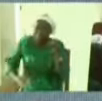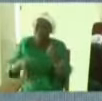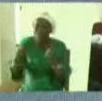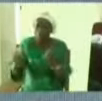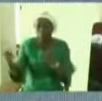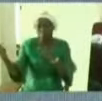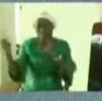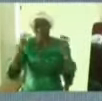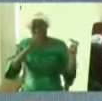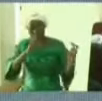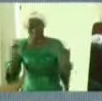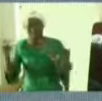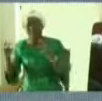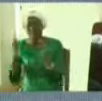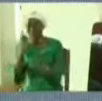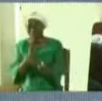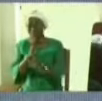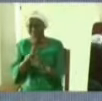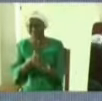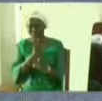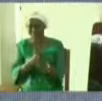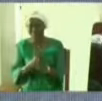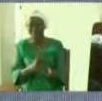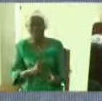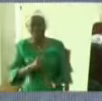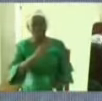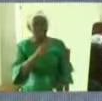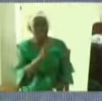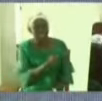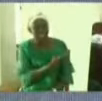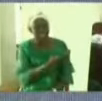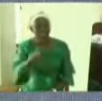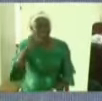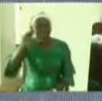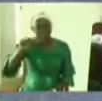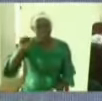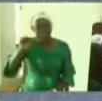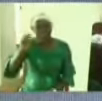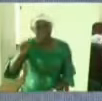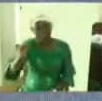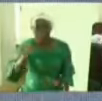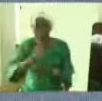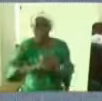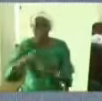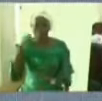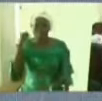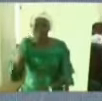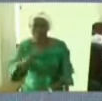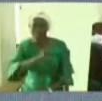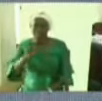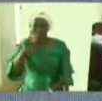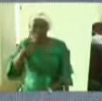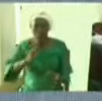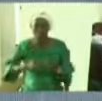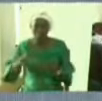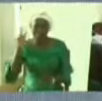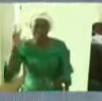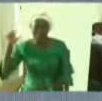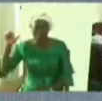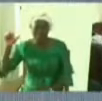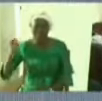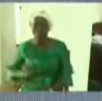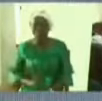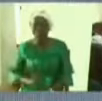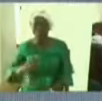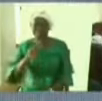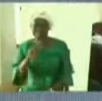I'll be correct. 2 Samuel chapter 10, from verse 1 to 19. 2 Samuel